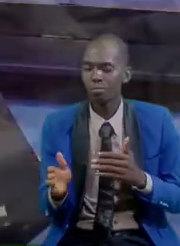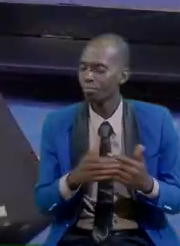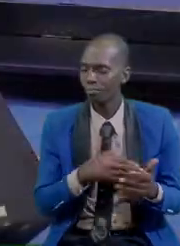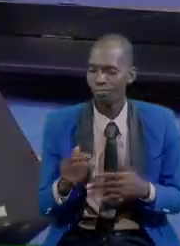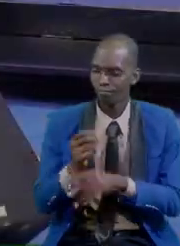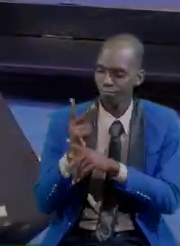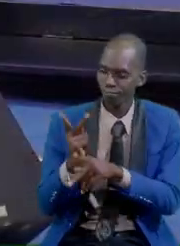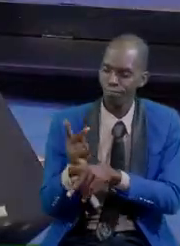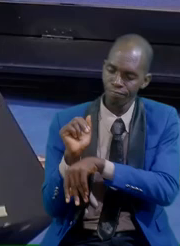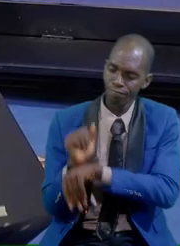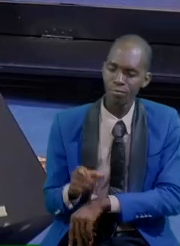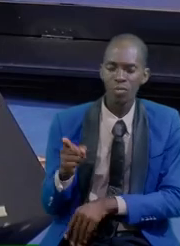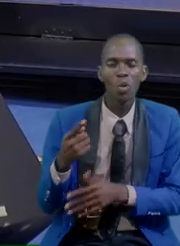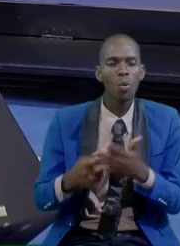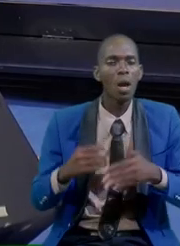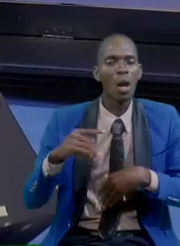progress in our lives.